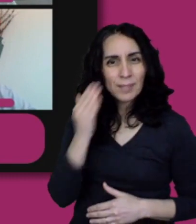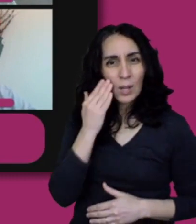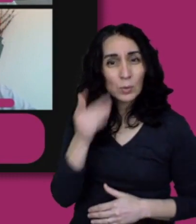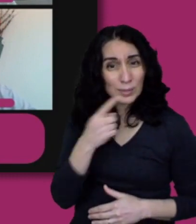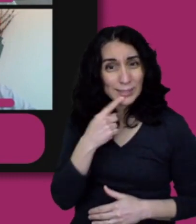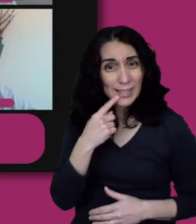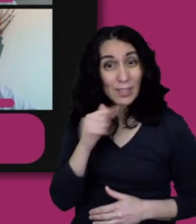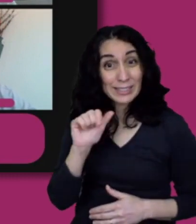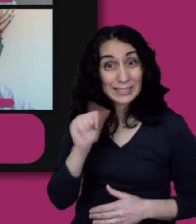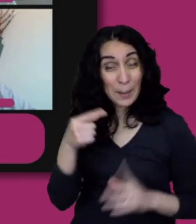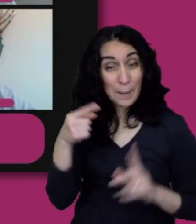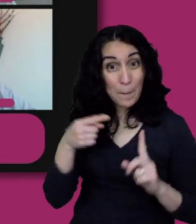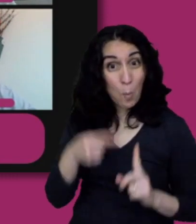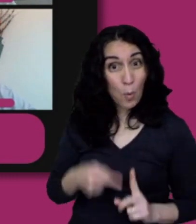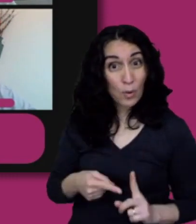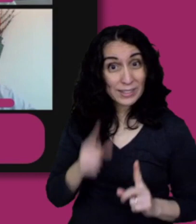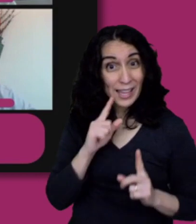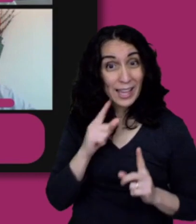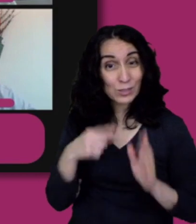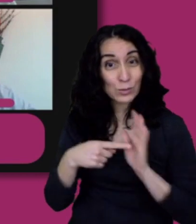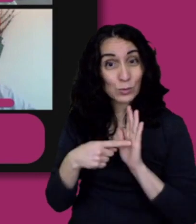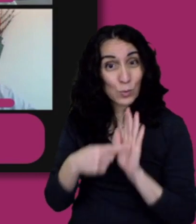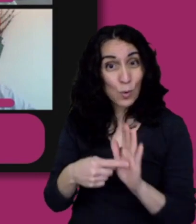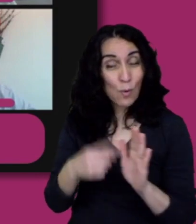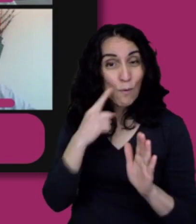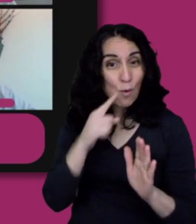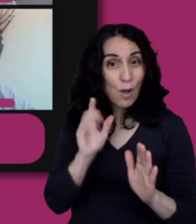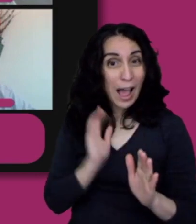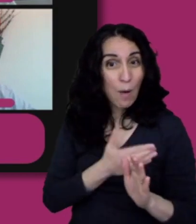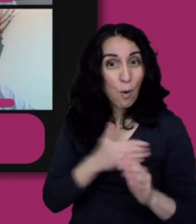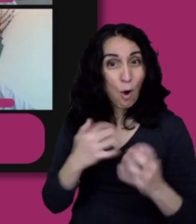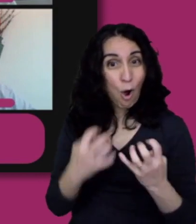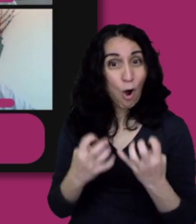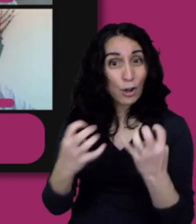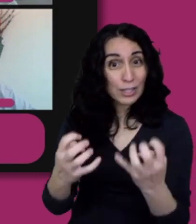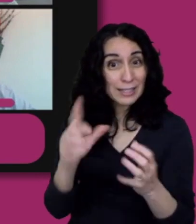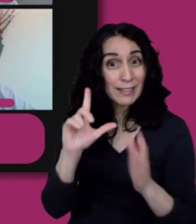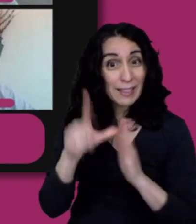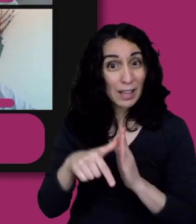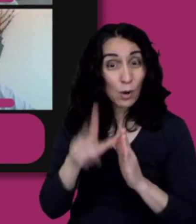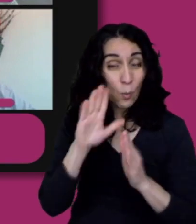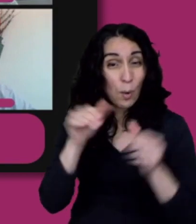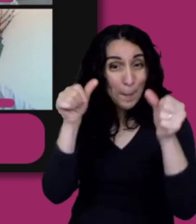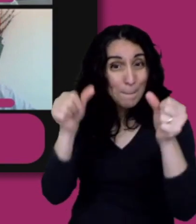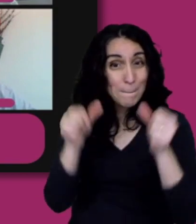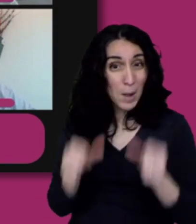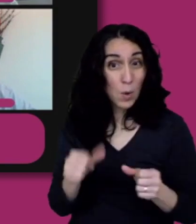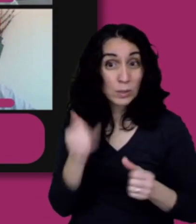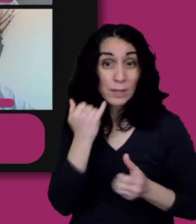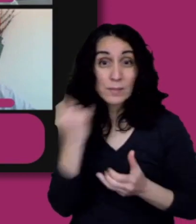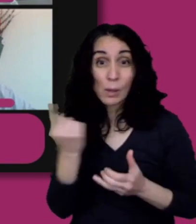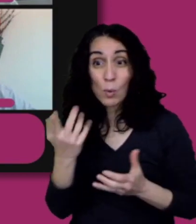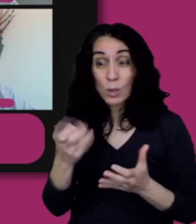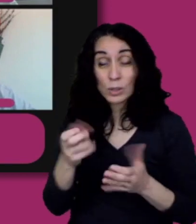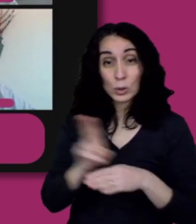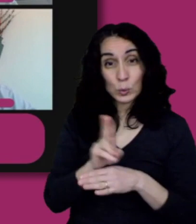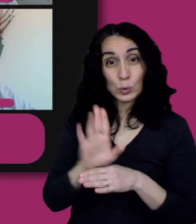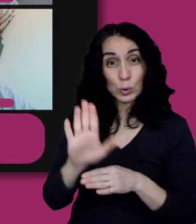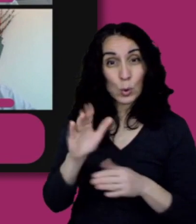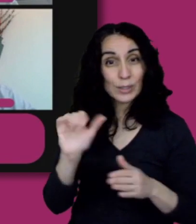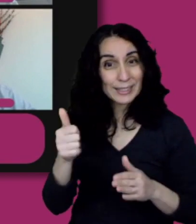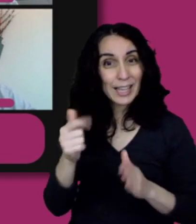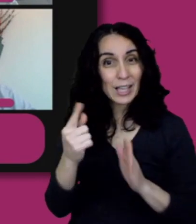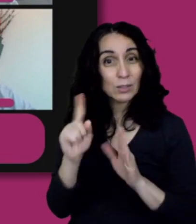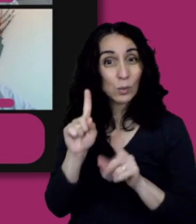could make the 10 points available to our audience. Yeah. So we will do that. We will actually post it along with this, so that if anybody wants to use